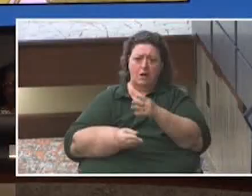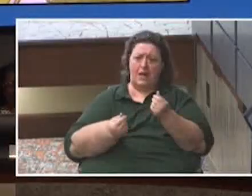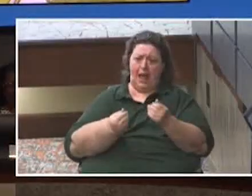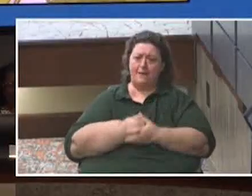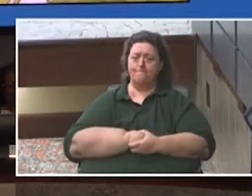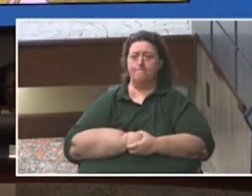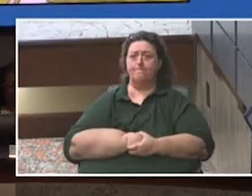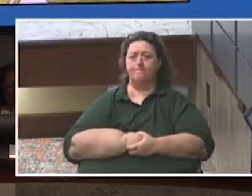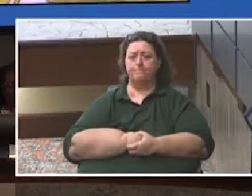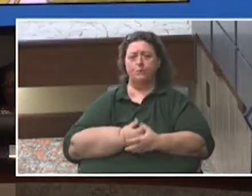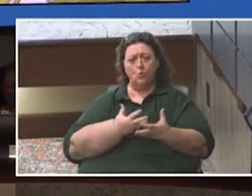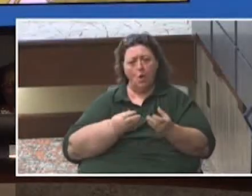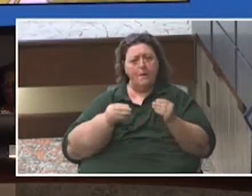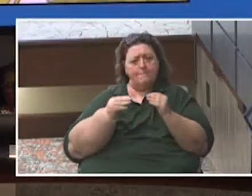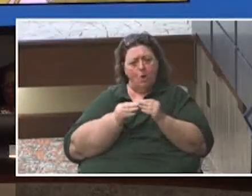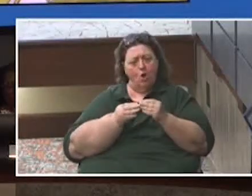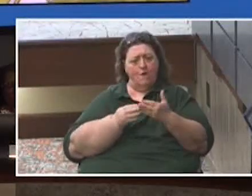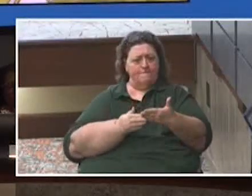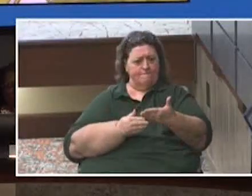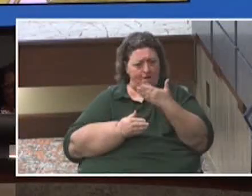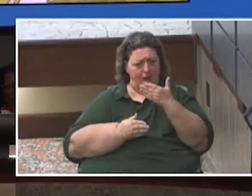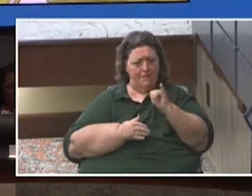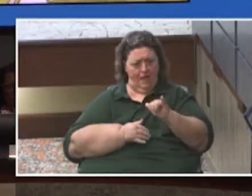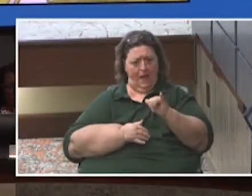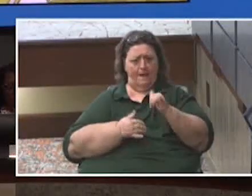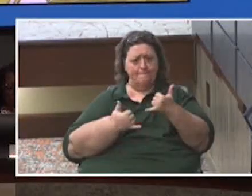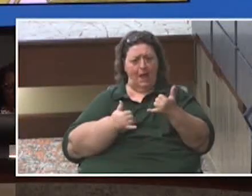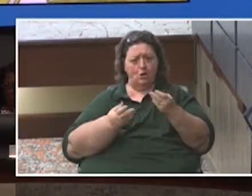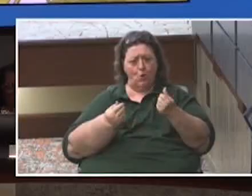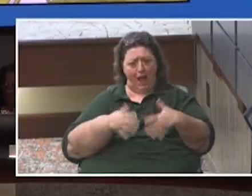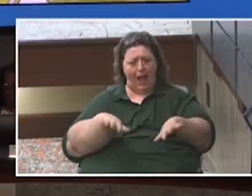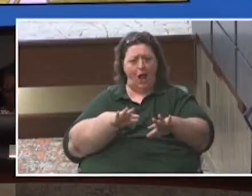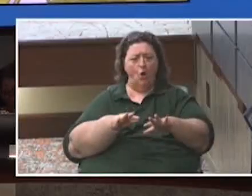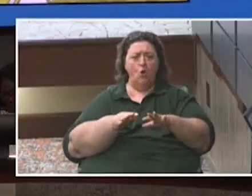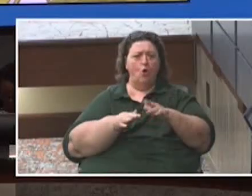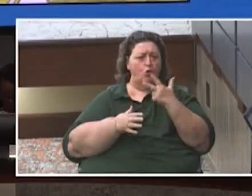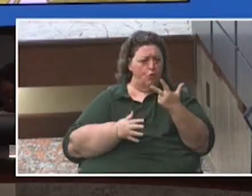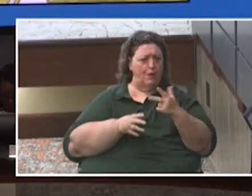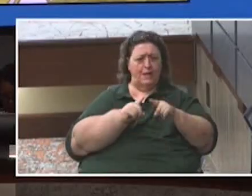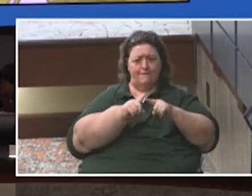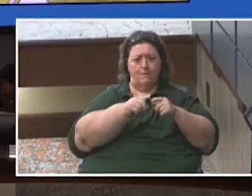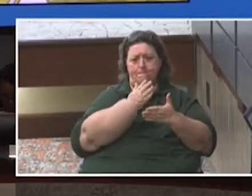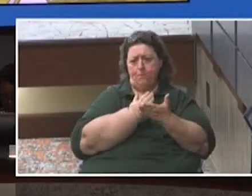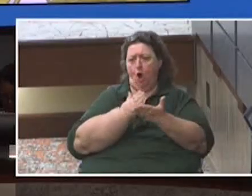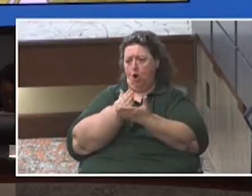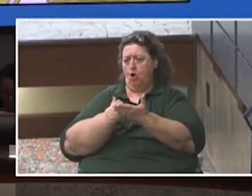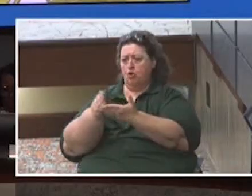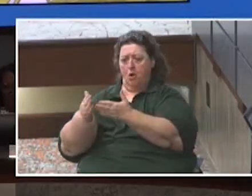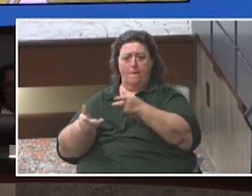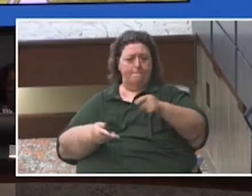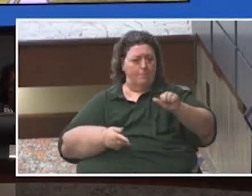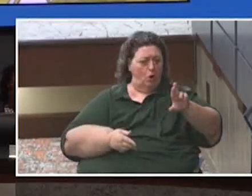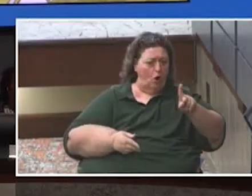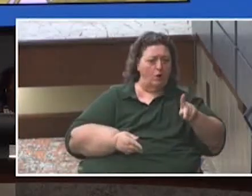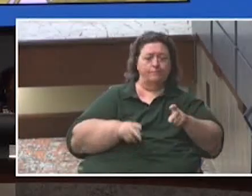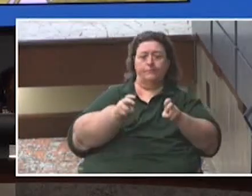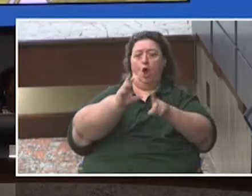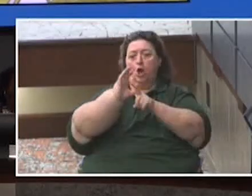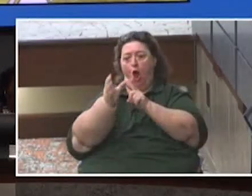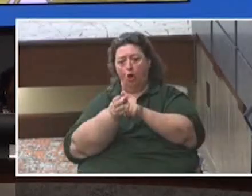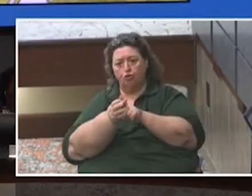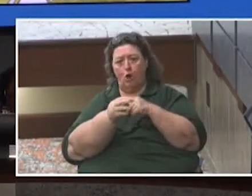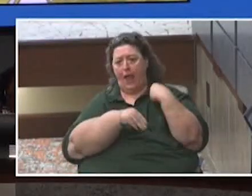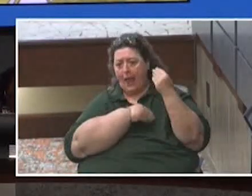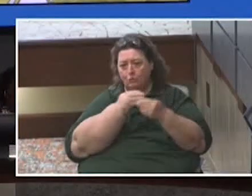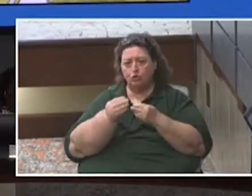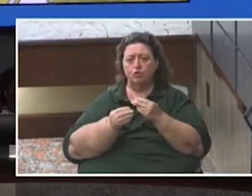really the magnitude of this playground with 3 different sections, everything from an art component, cultural heritage,